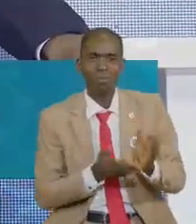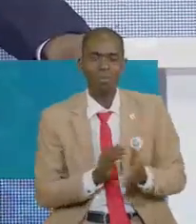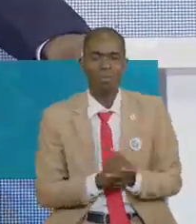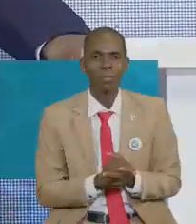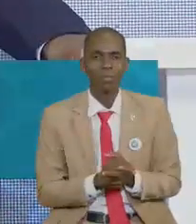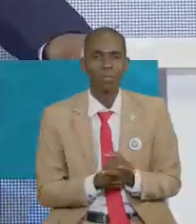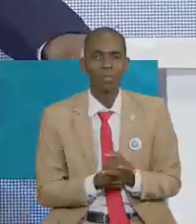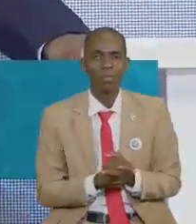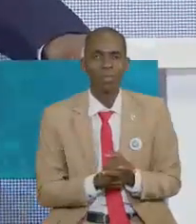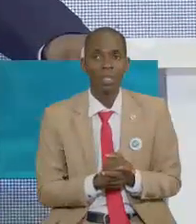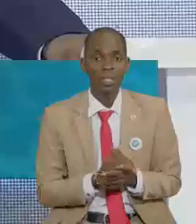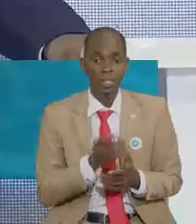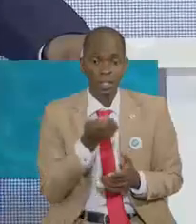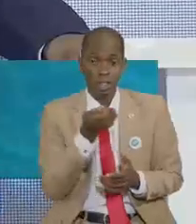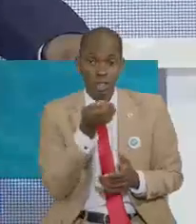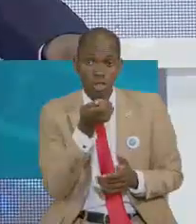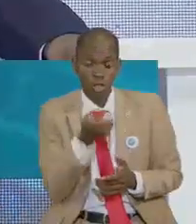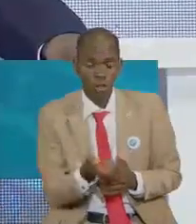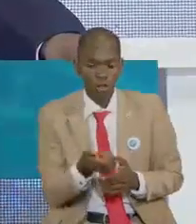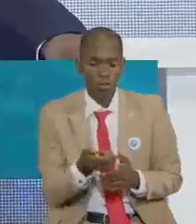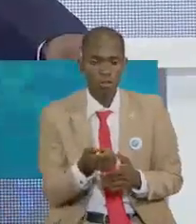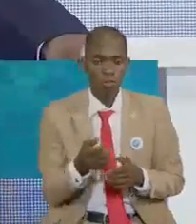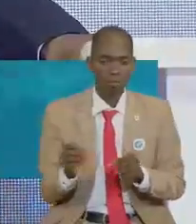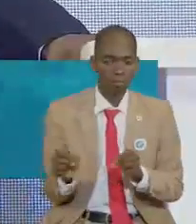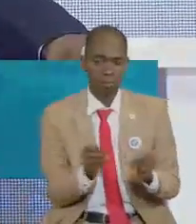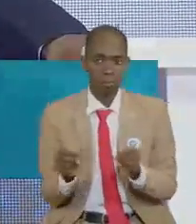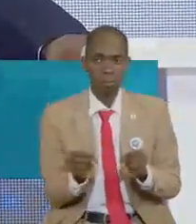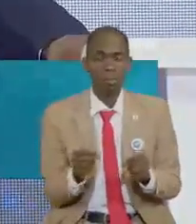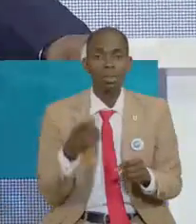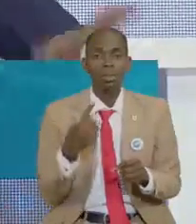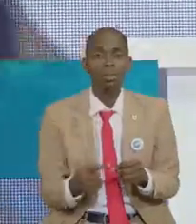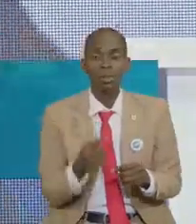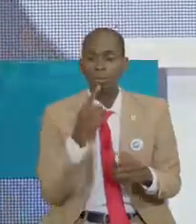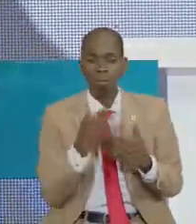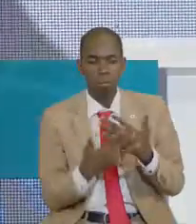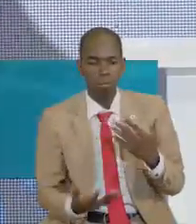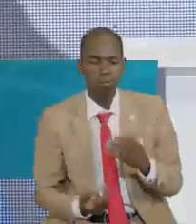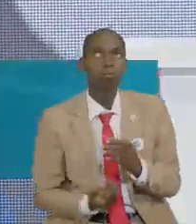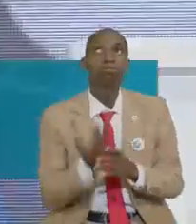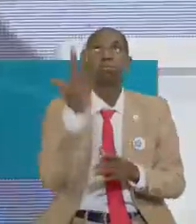A little shaking of the bottle, the water will all flow out.